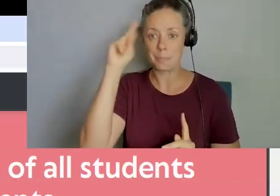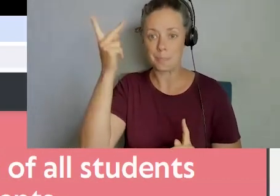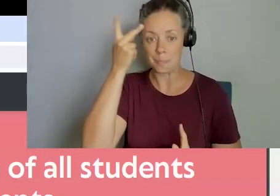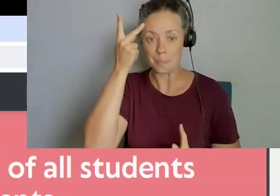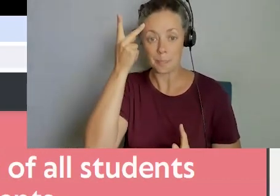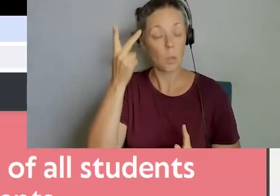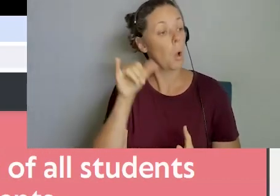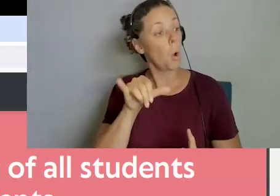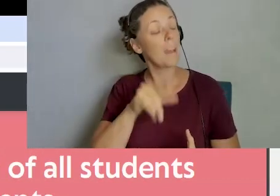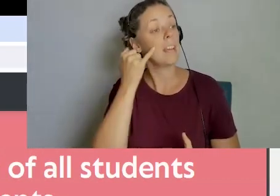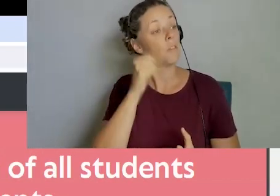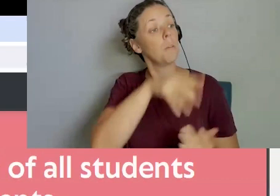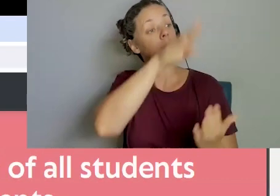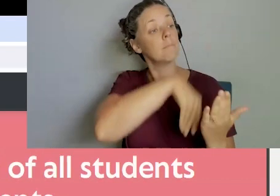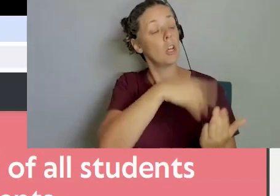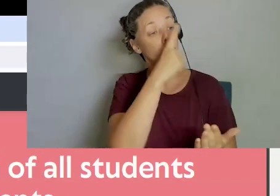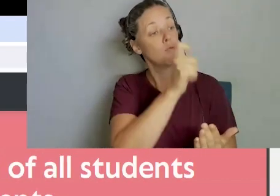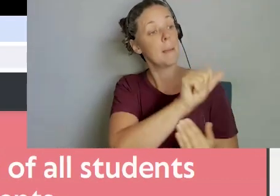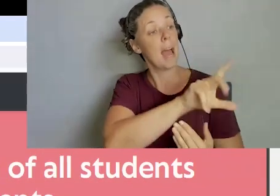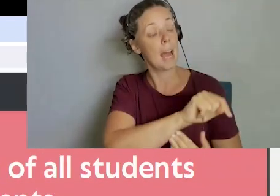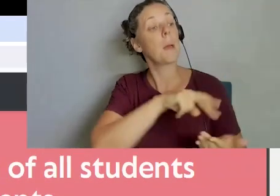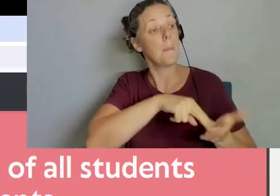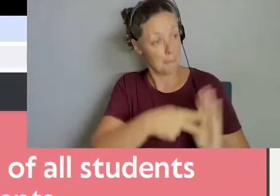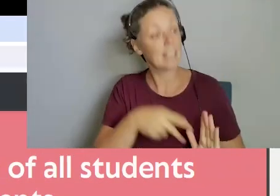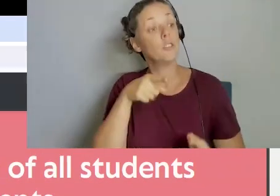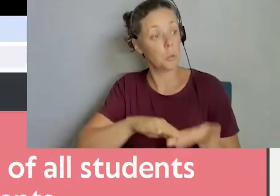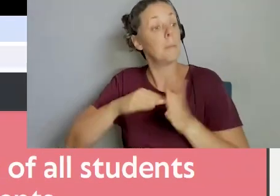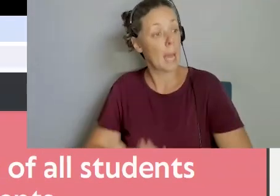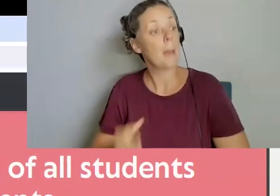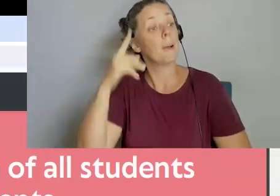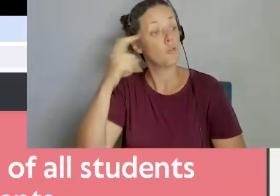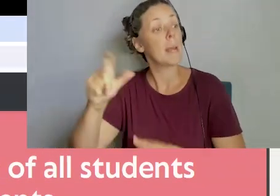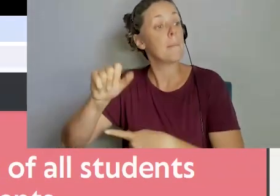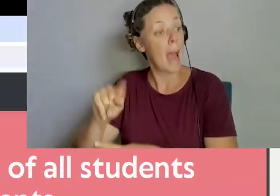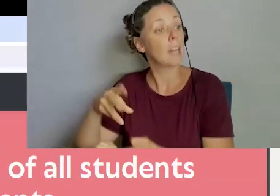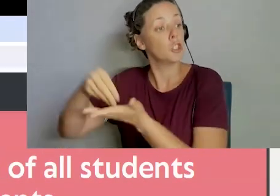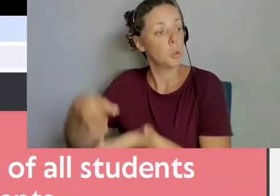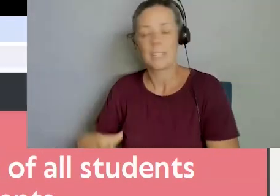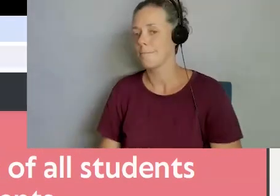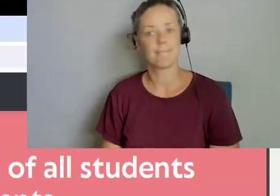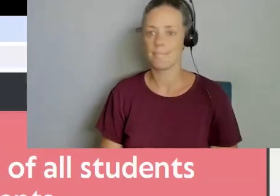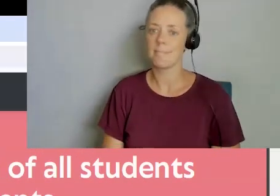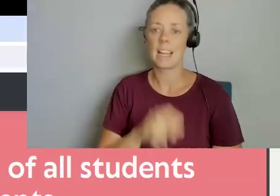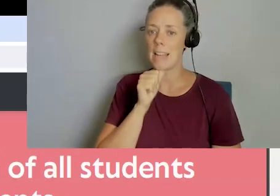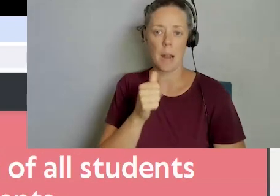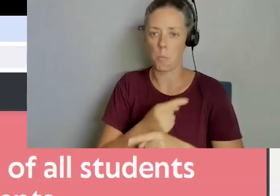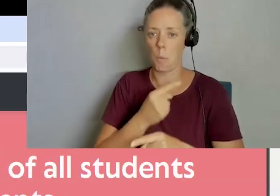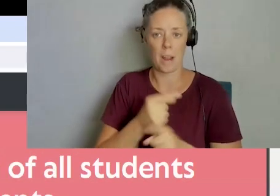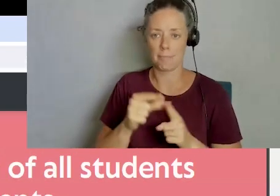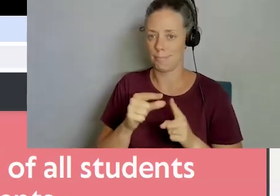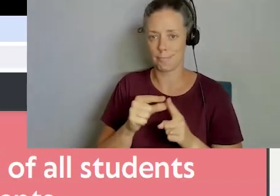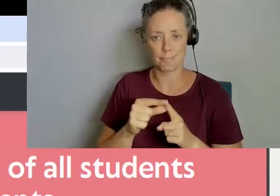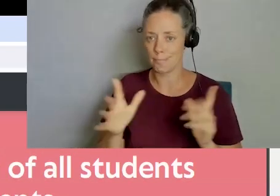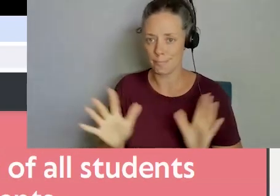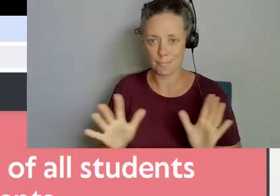filled out the DREAM Act, now you're called the DREAM Act student, right? That's not the proper terminology that we should be using. Or because